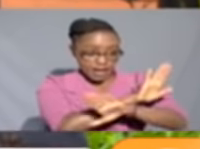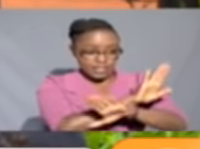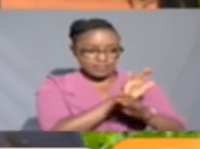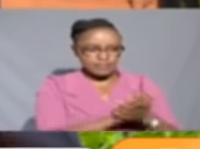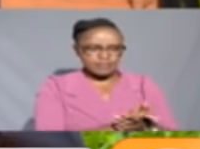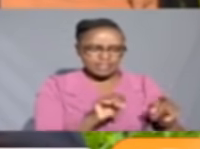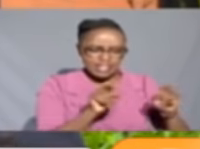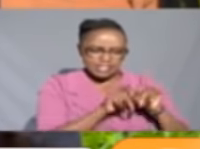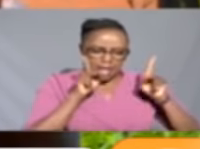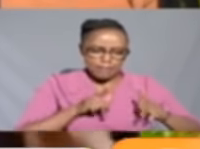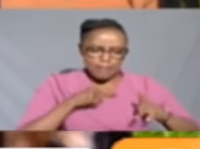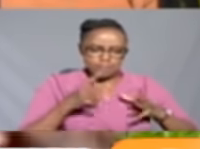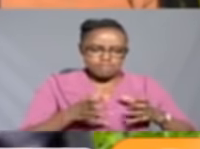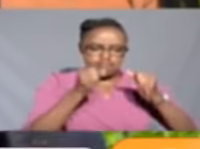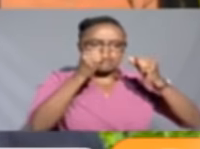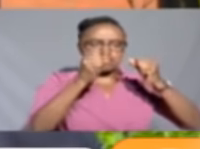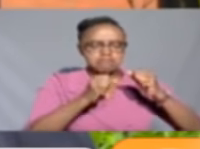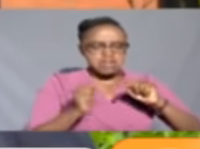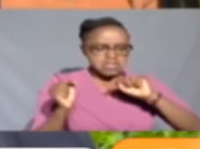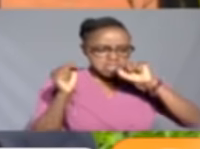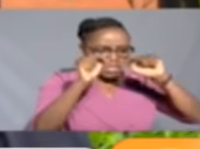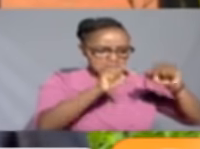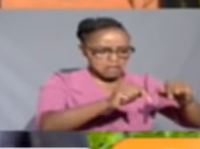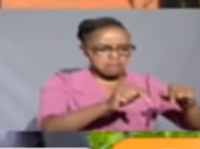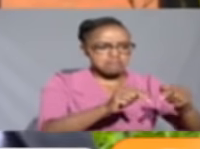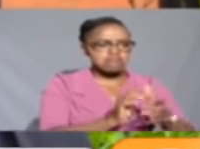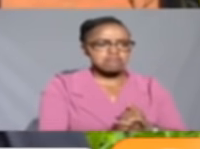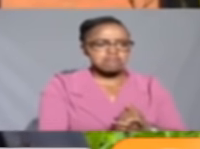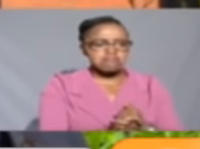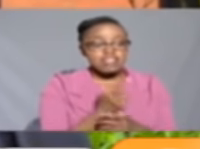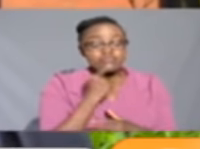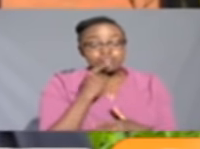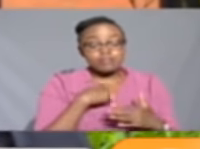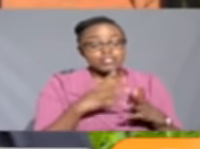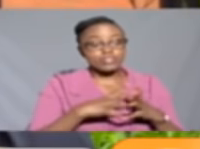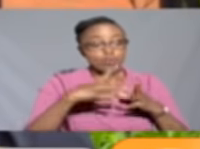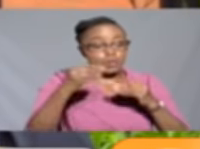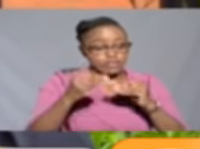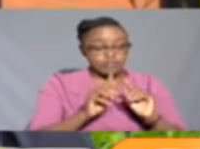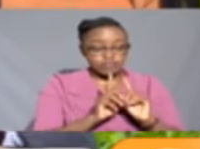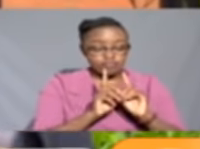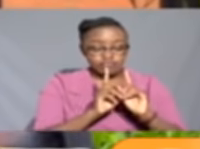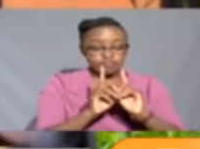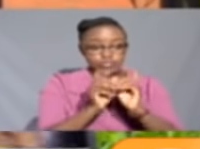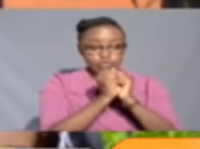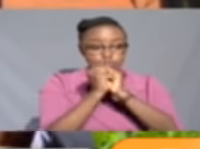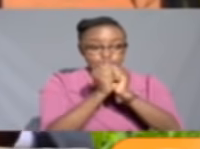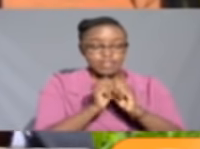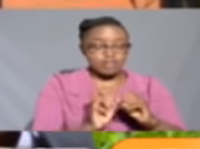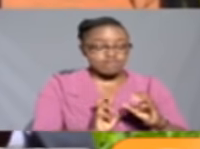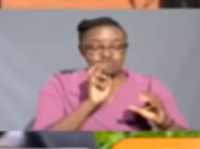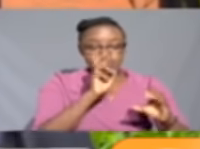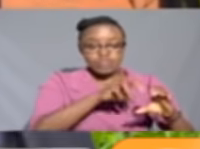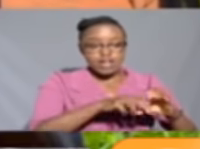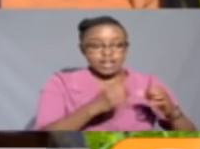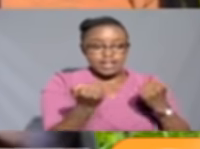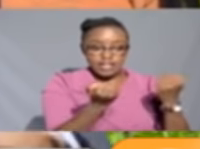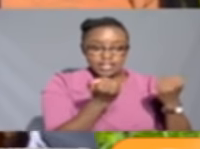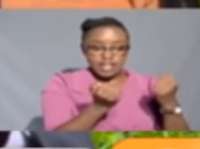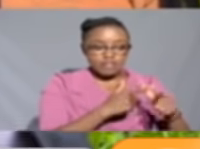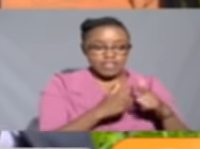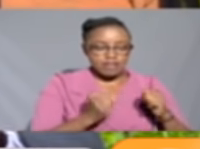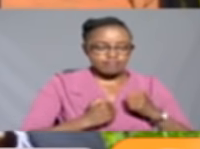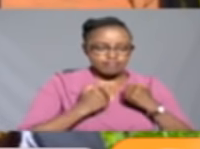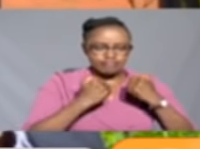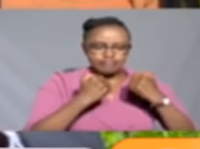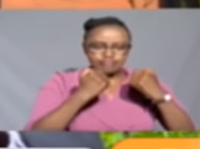the same people who had abducted me came and told me to leave with them. They put me in a vehicle and drove into